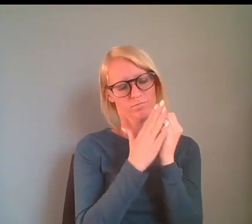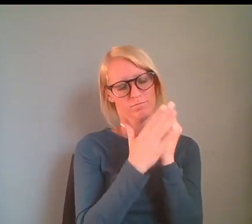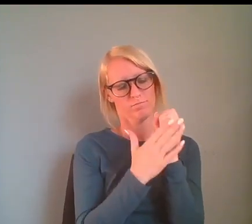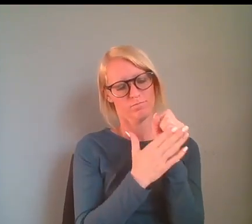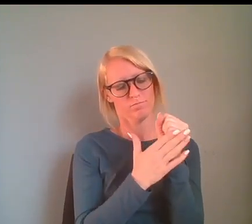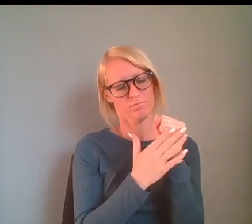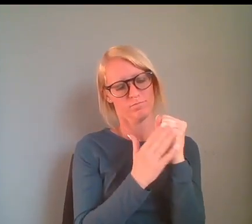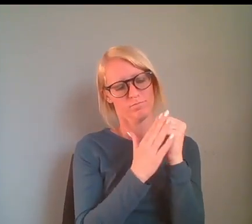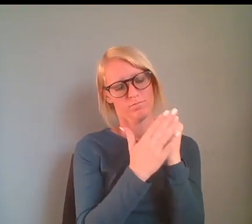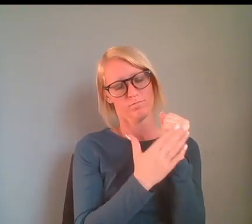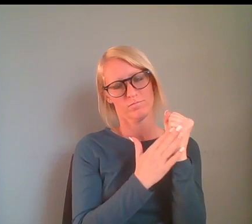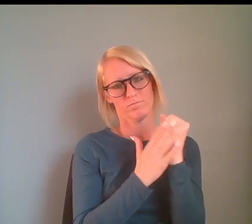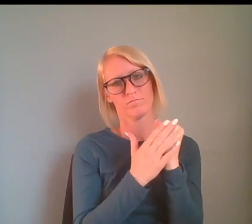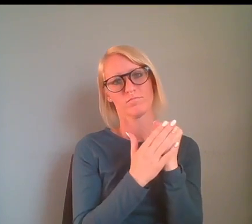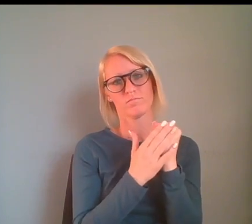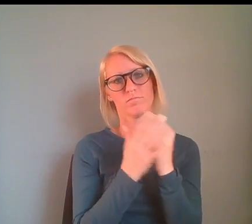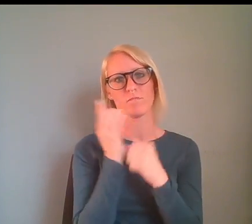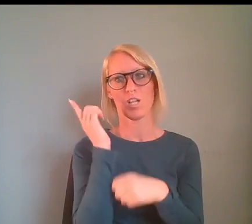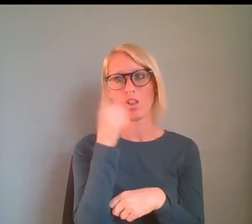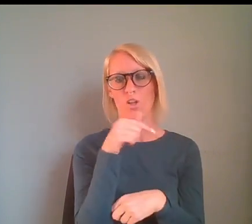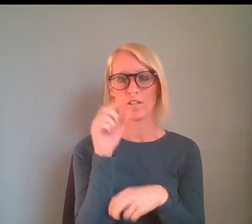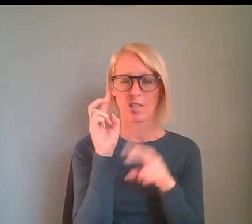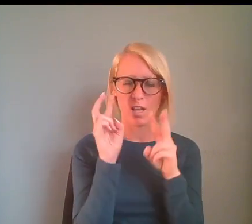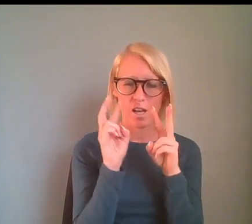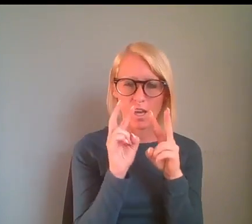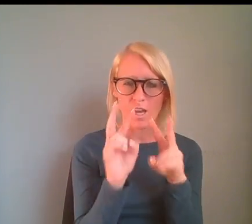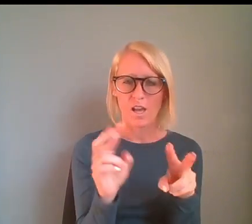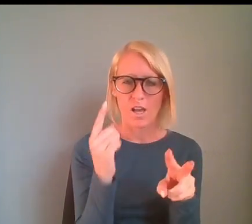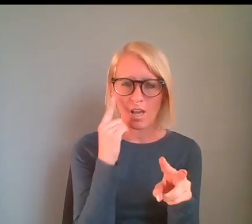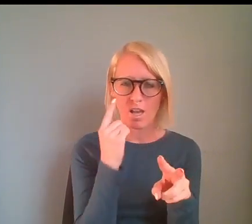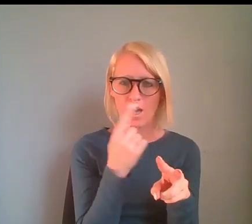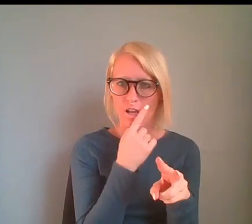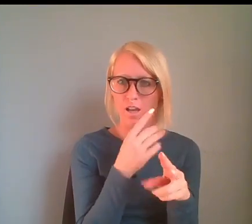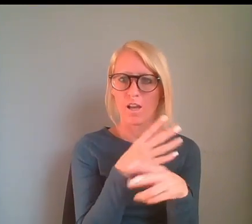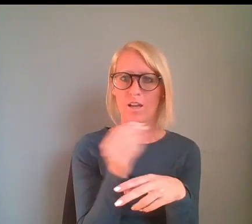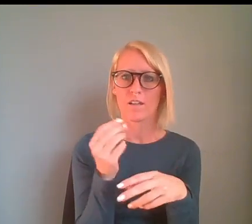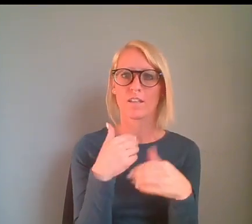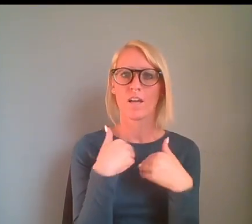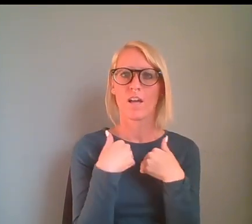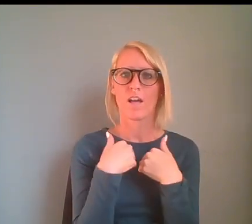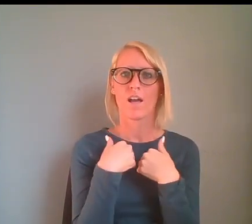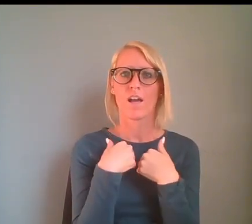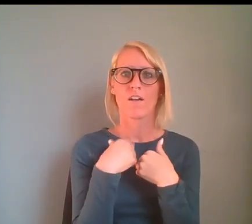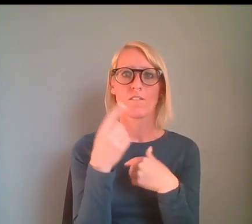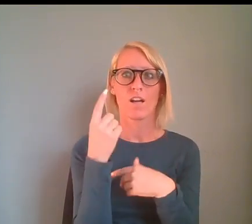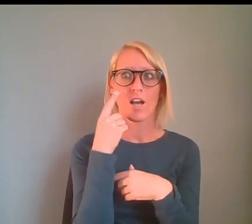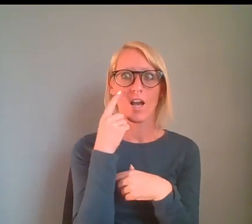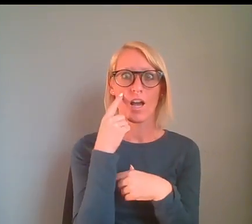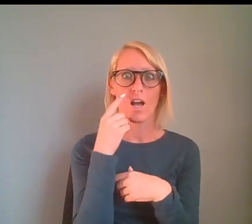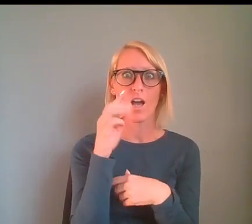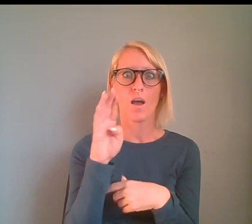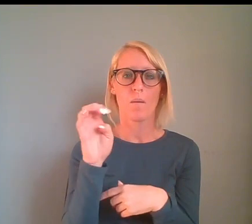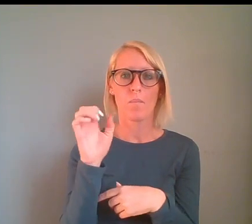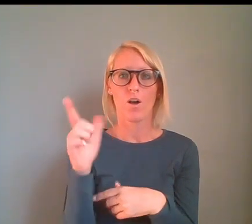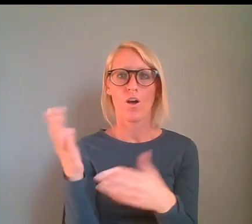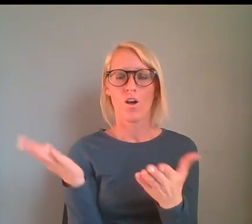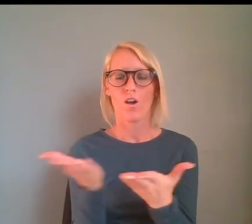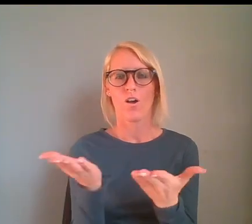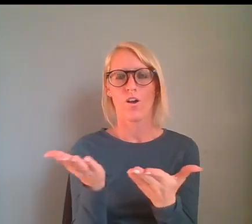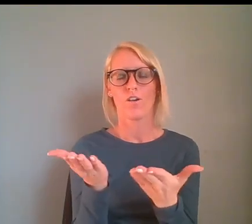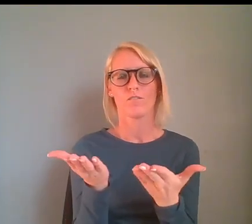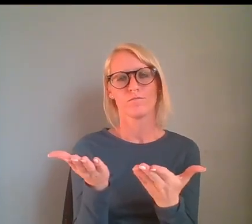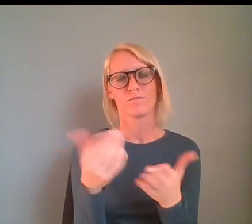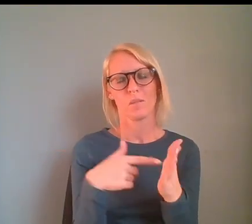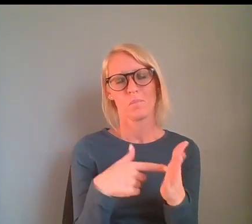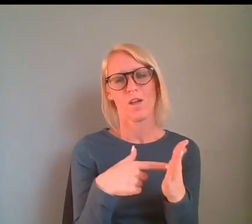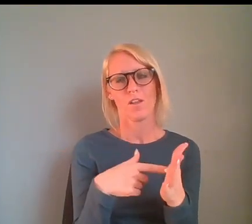at the eye, and I have an eyeball here. Well, it's a plaster